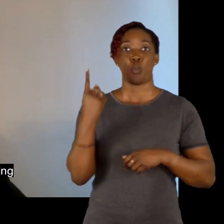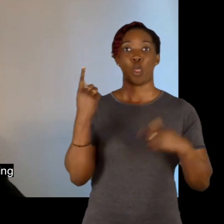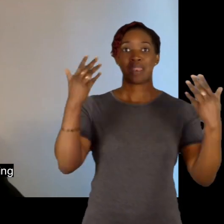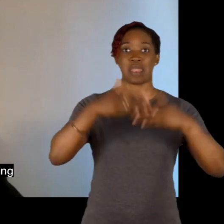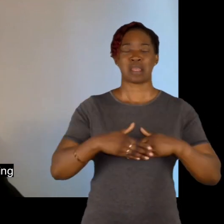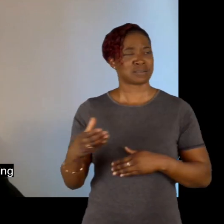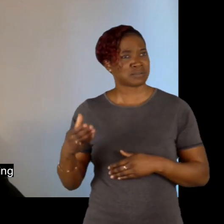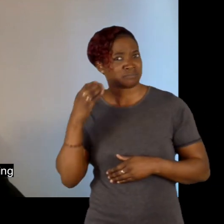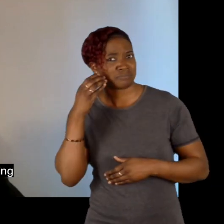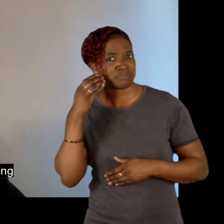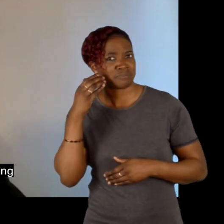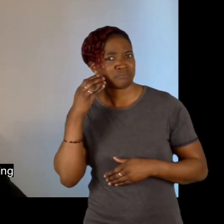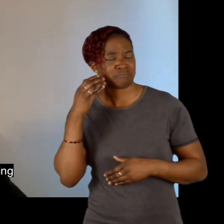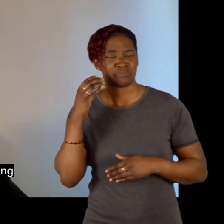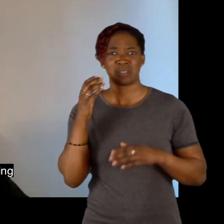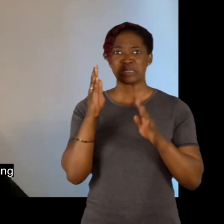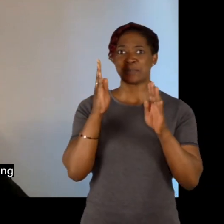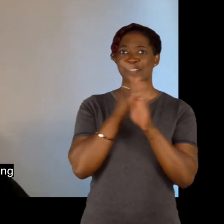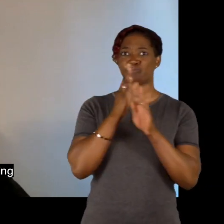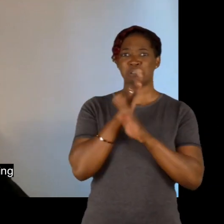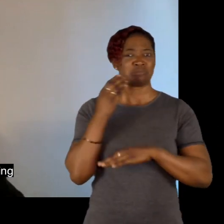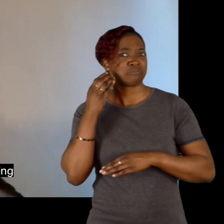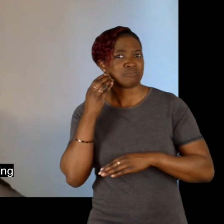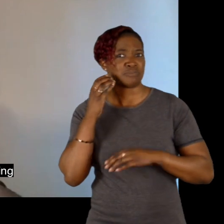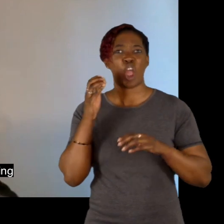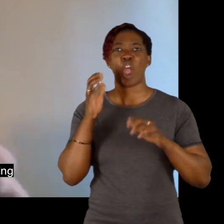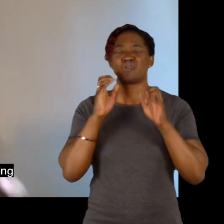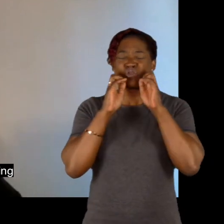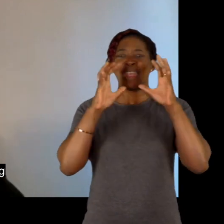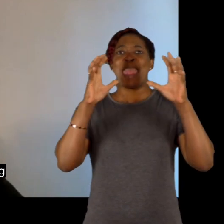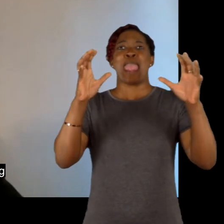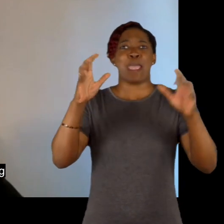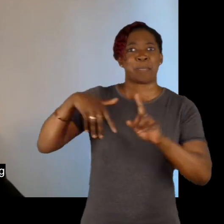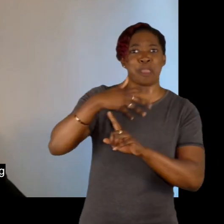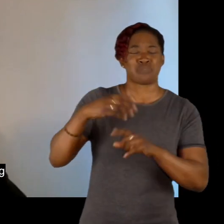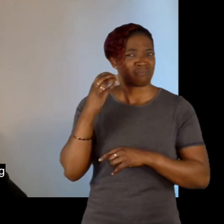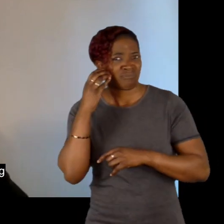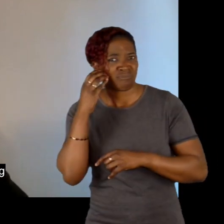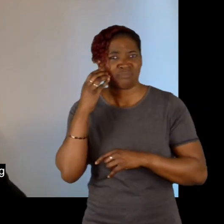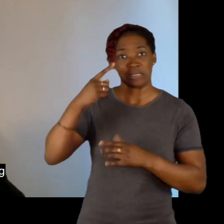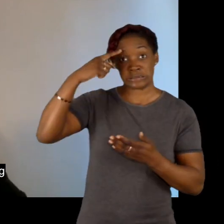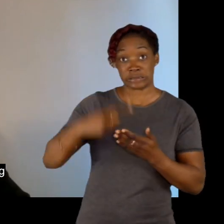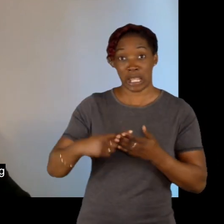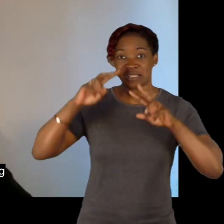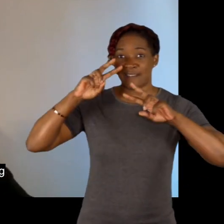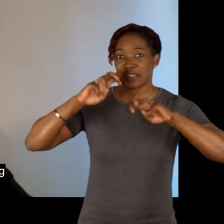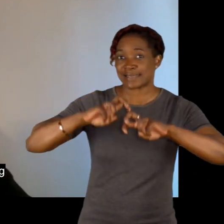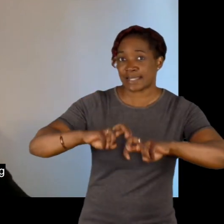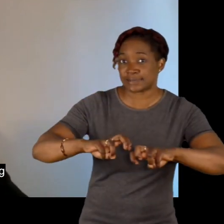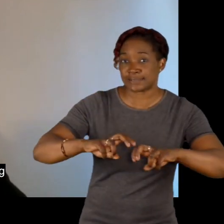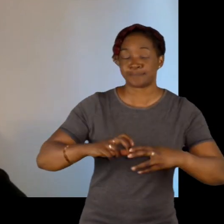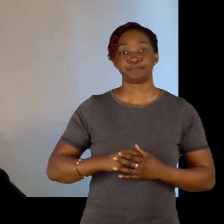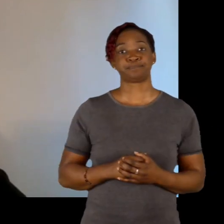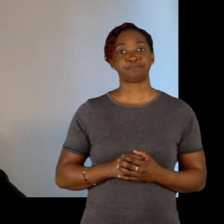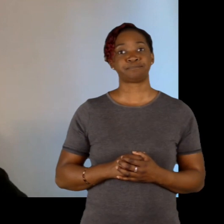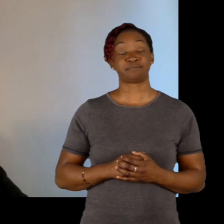and one night he hears something quite mysterious, a scream in the background, and being quite a natural detective,